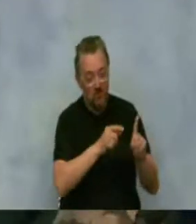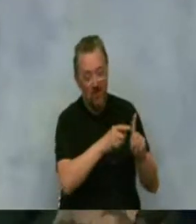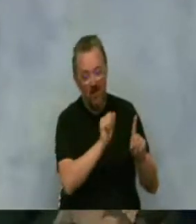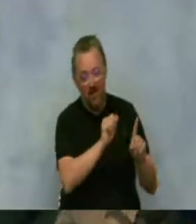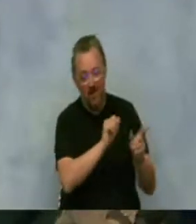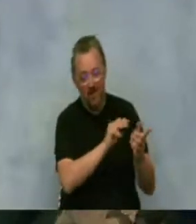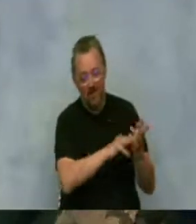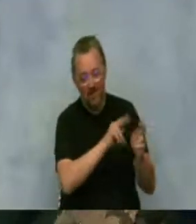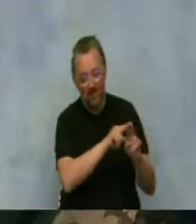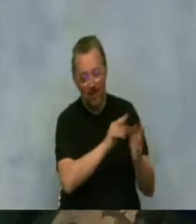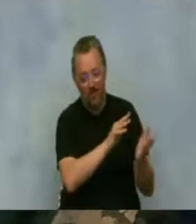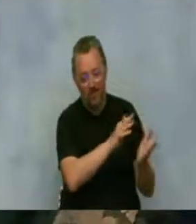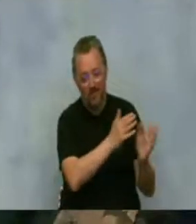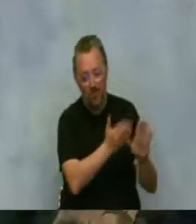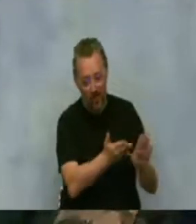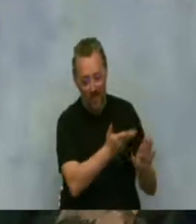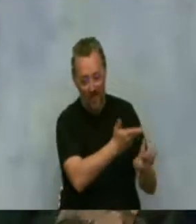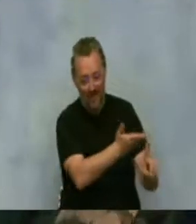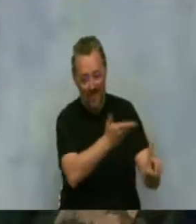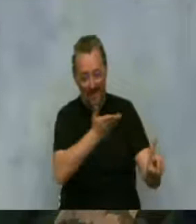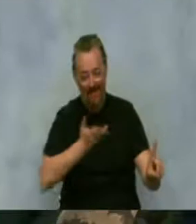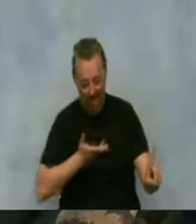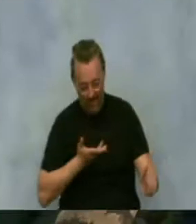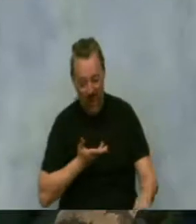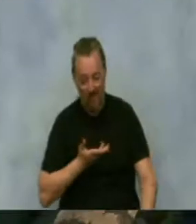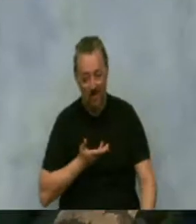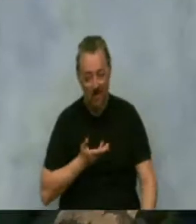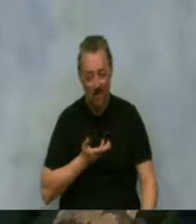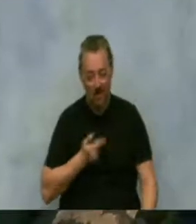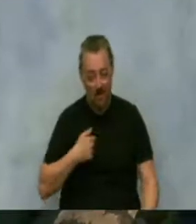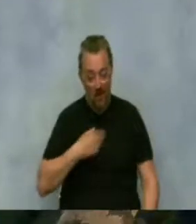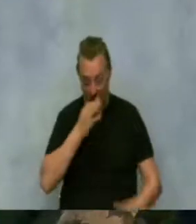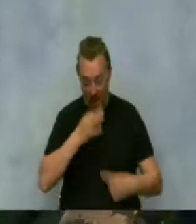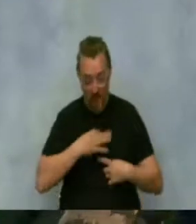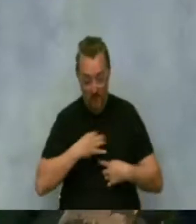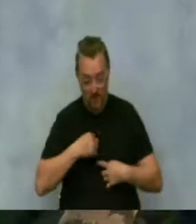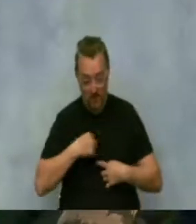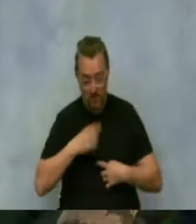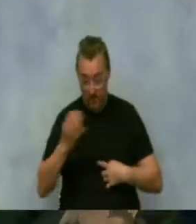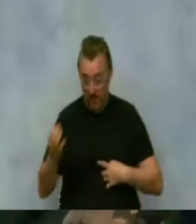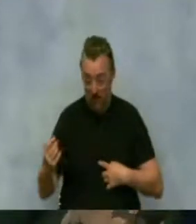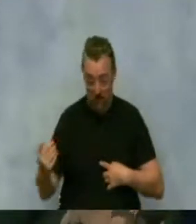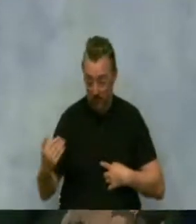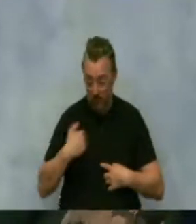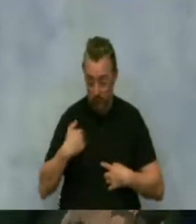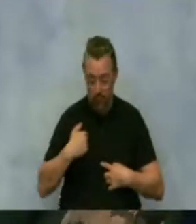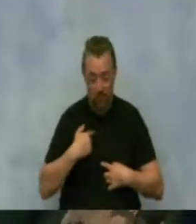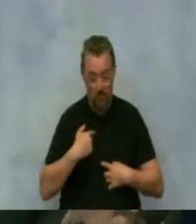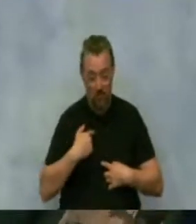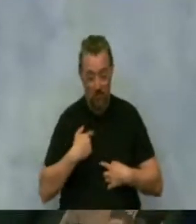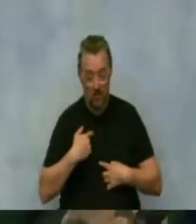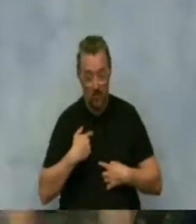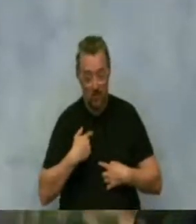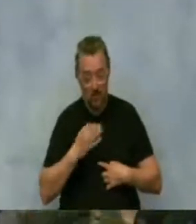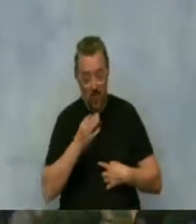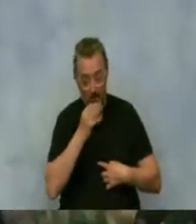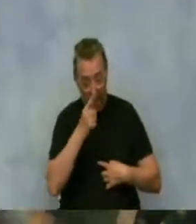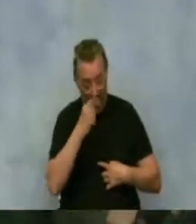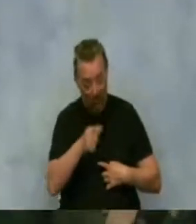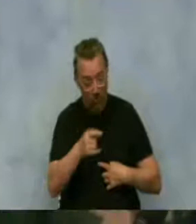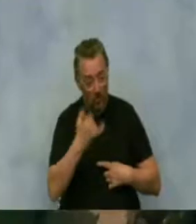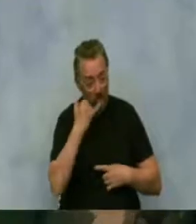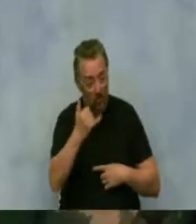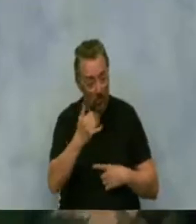elderly parent or grandparent. And they asked me to contact the council completely independently of anything I said. They said, can you